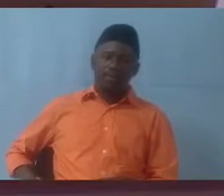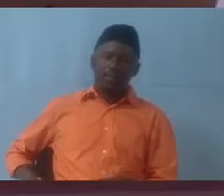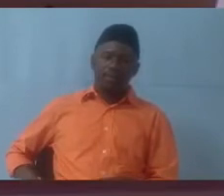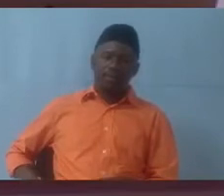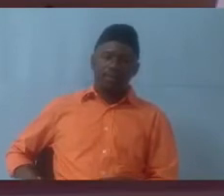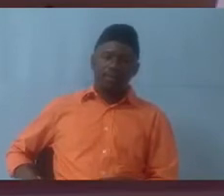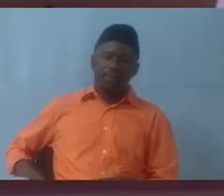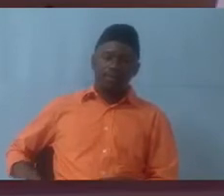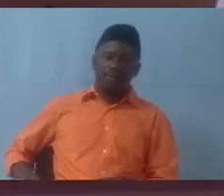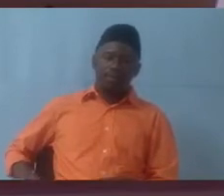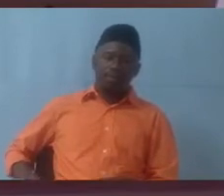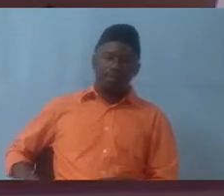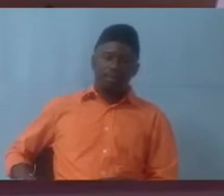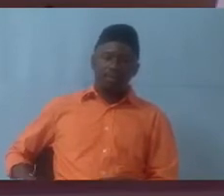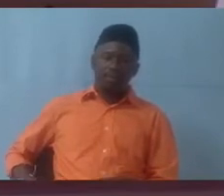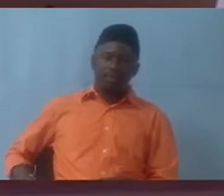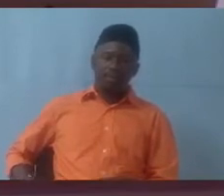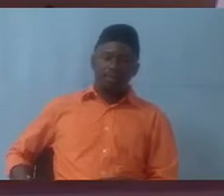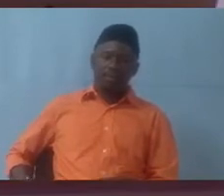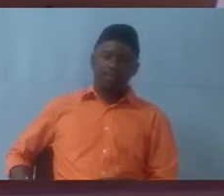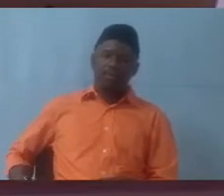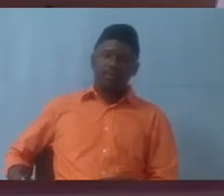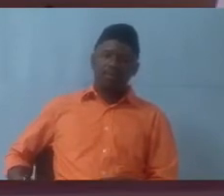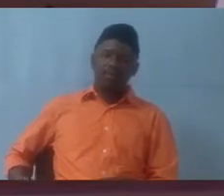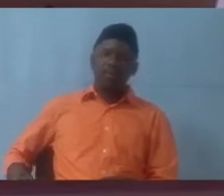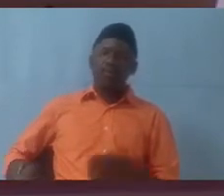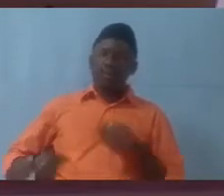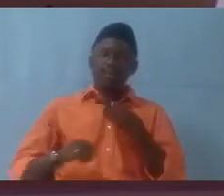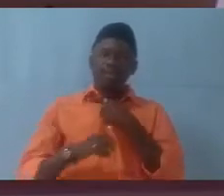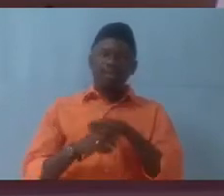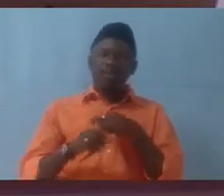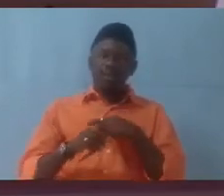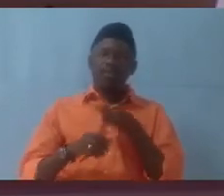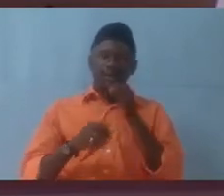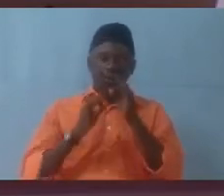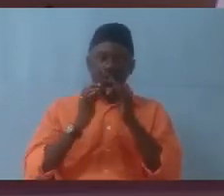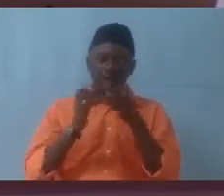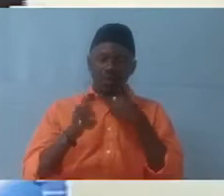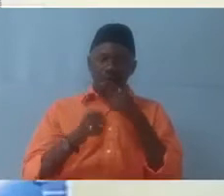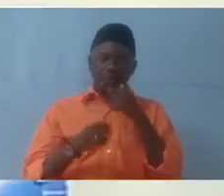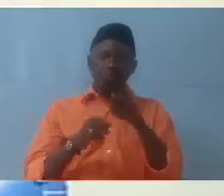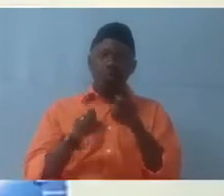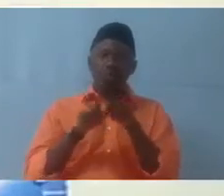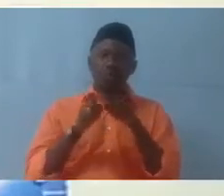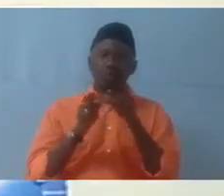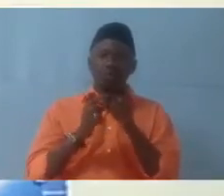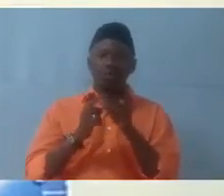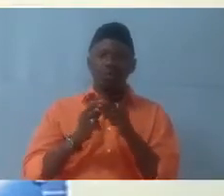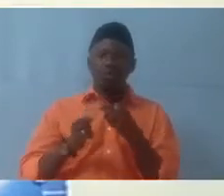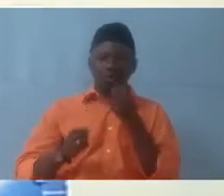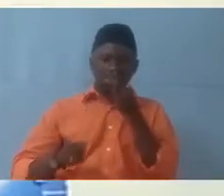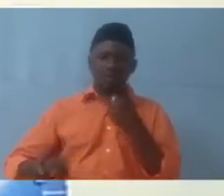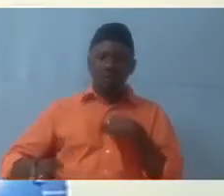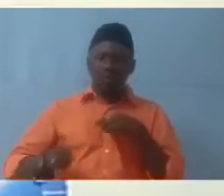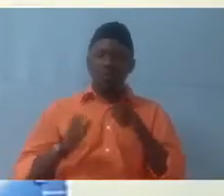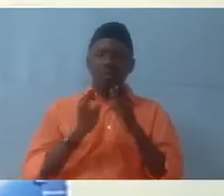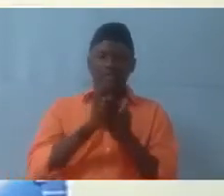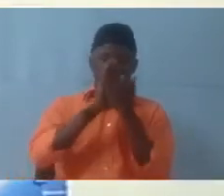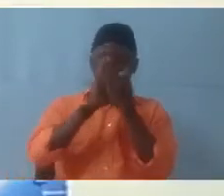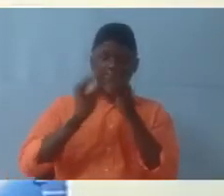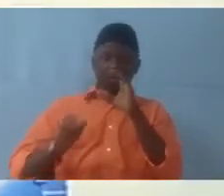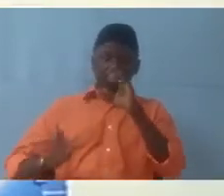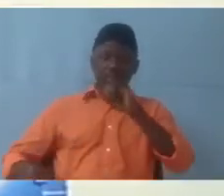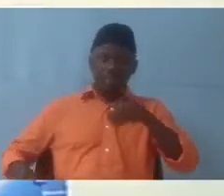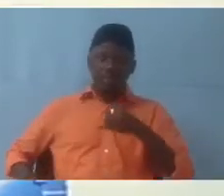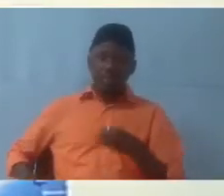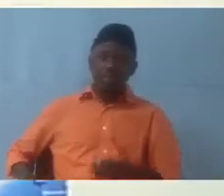Gomez, ndax lolu dafa joom ci ndax li nga xamne moy cadre bi wacc kanam CJ. He was absolutely correct. No, kay